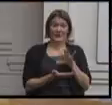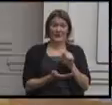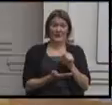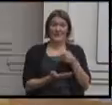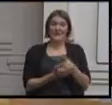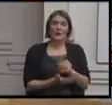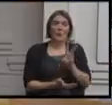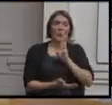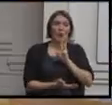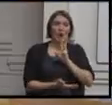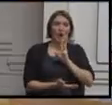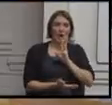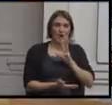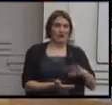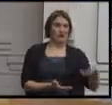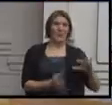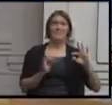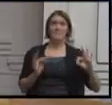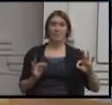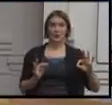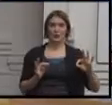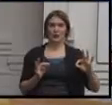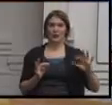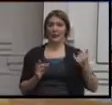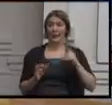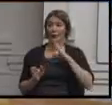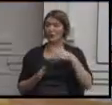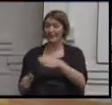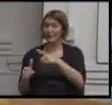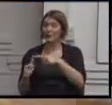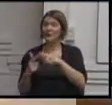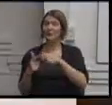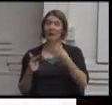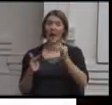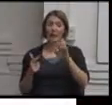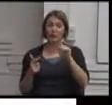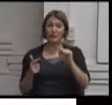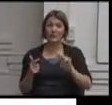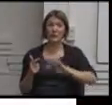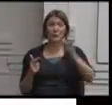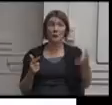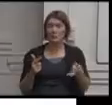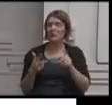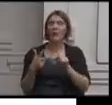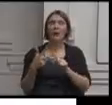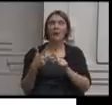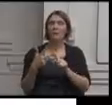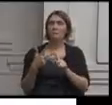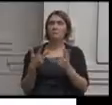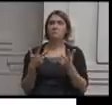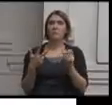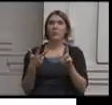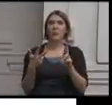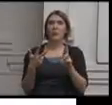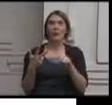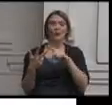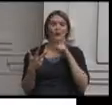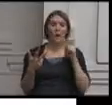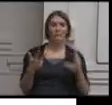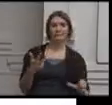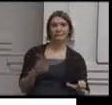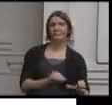acceptable water supply, as would be provided by a hydrant, or in some cases a dry